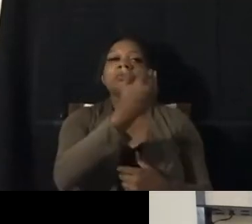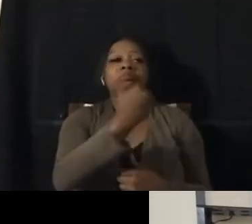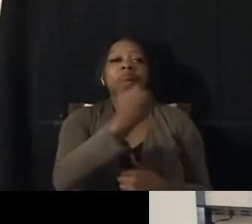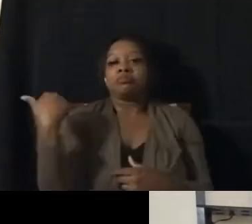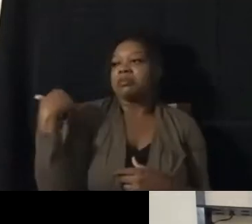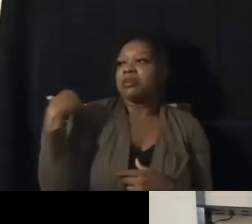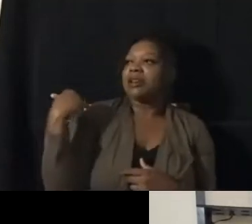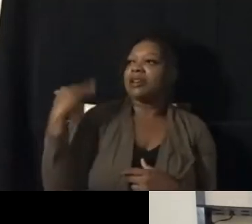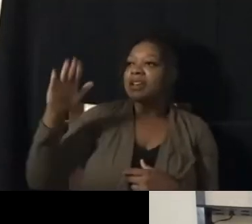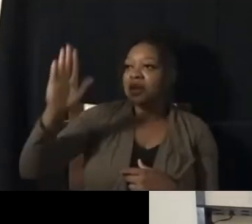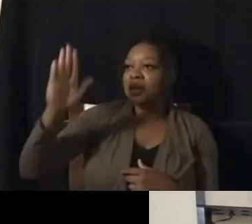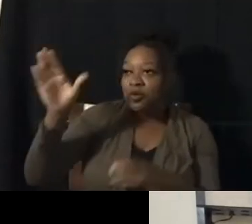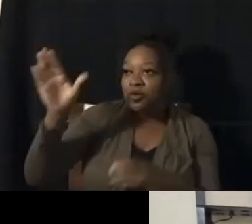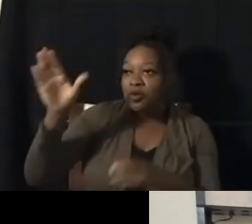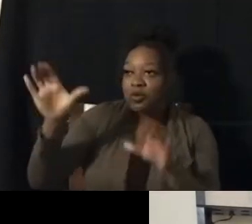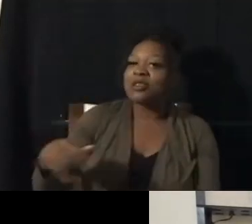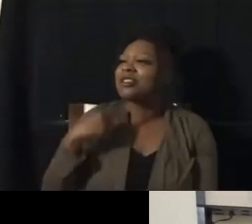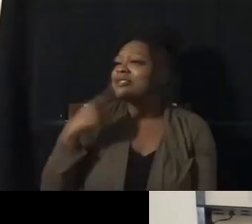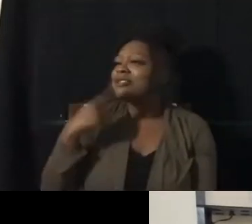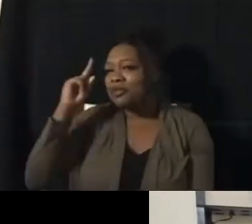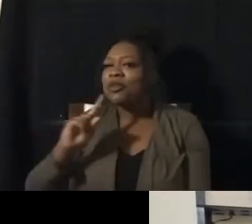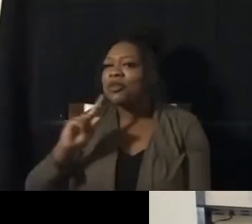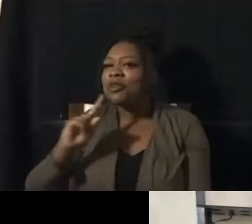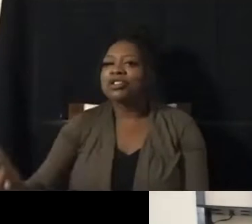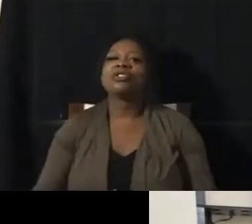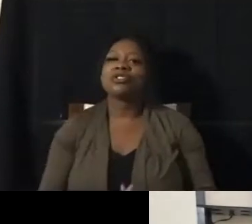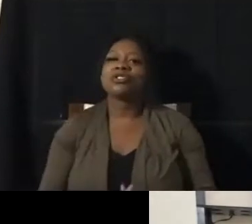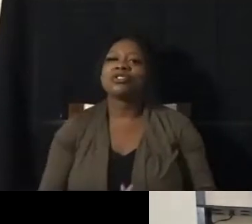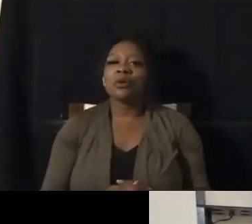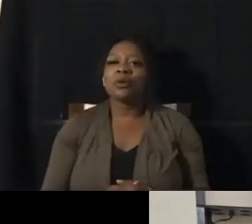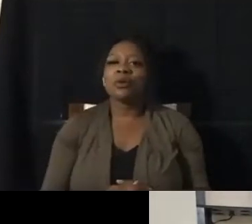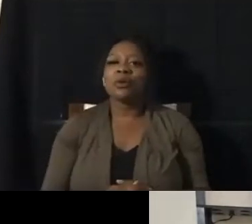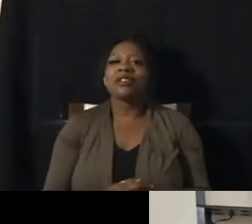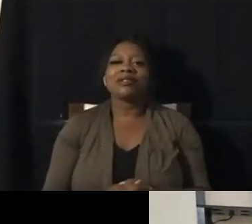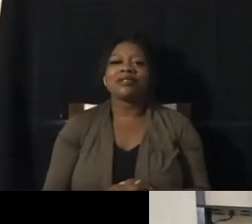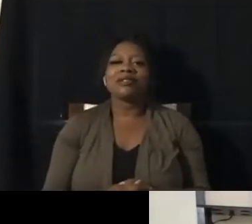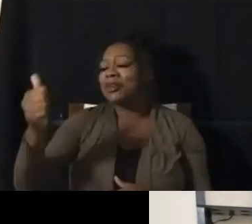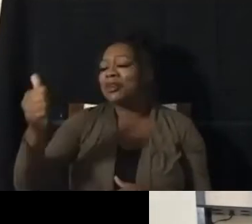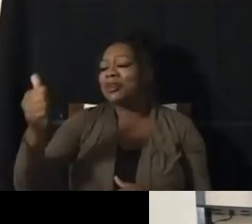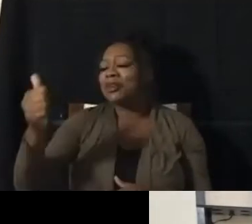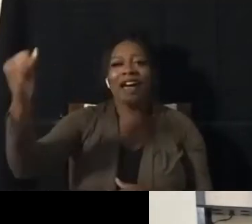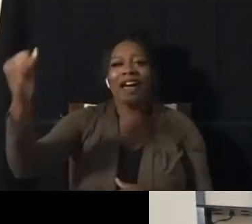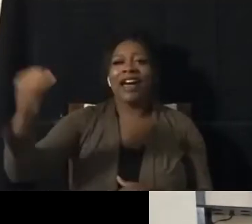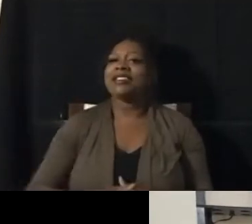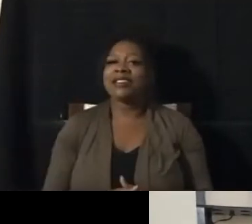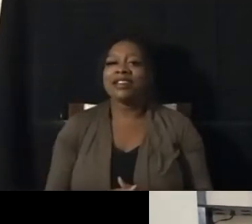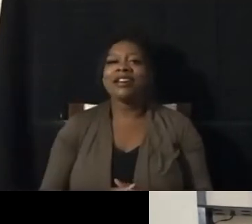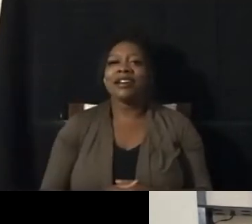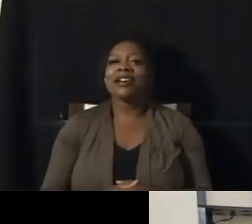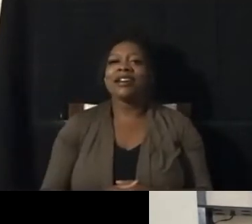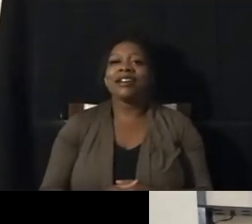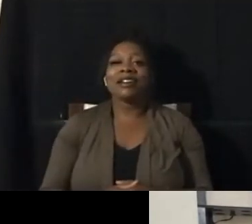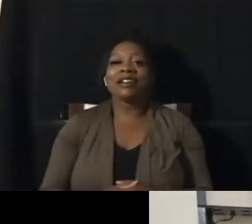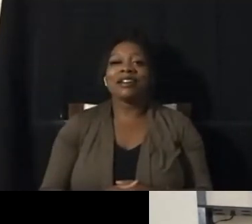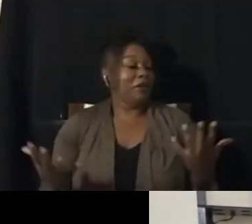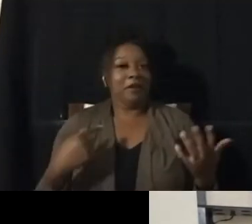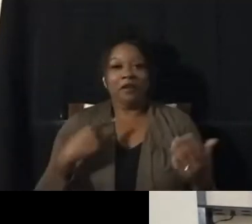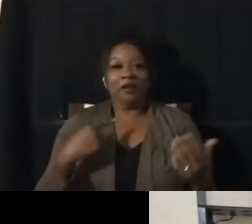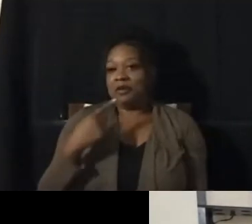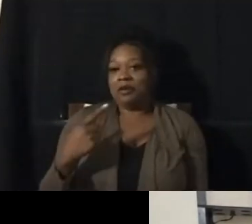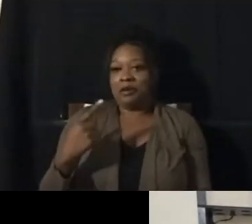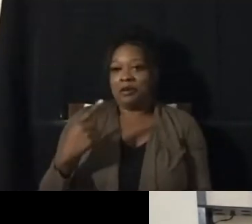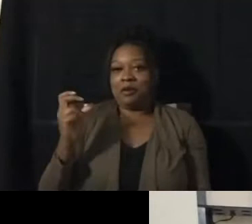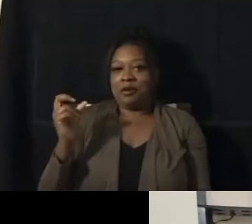absolutely bonkers idea. I'm just like, okay.